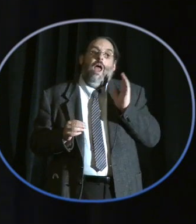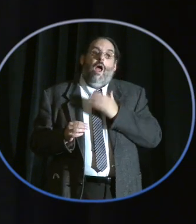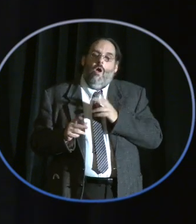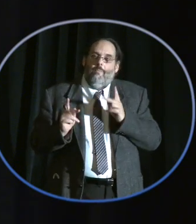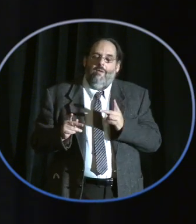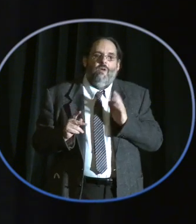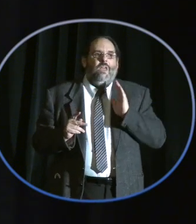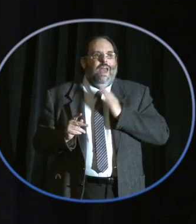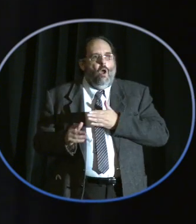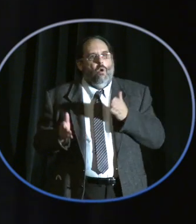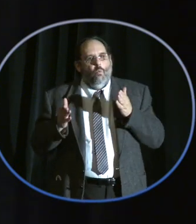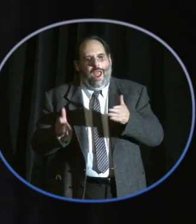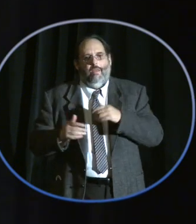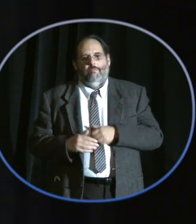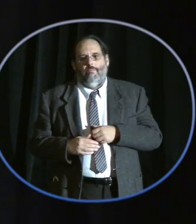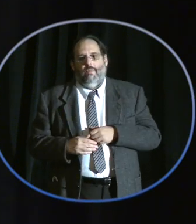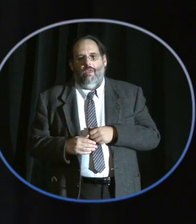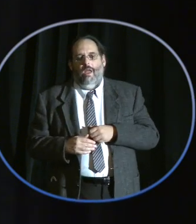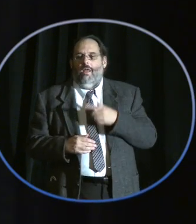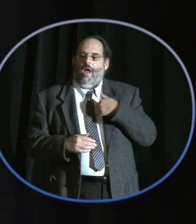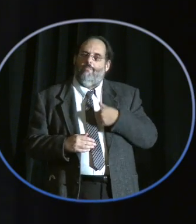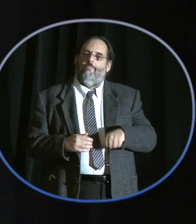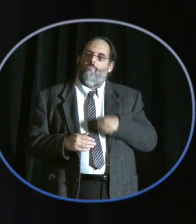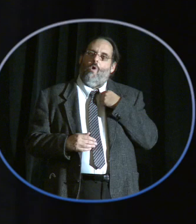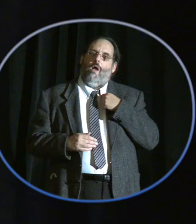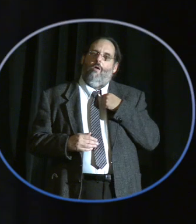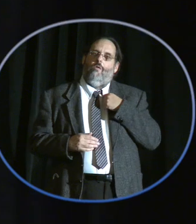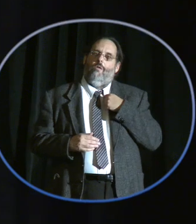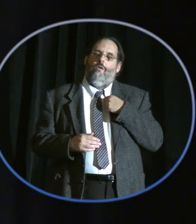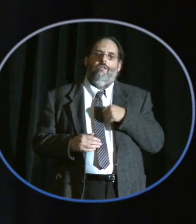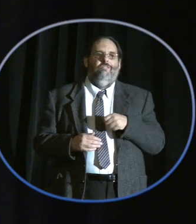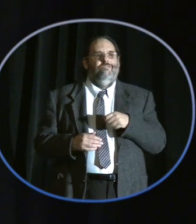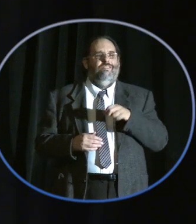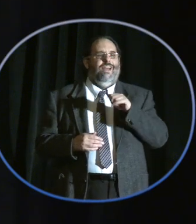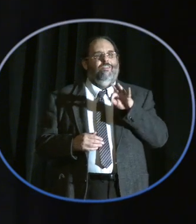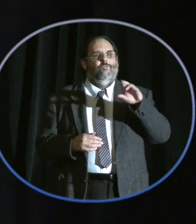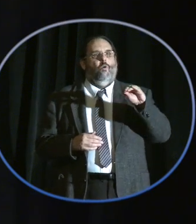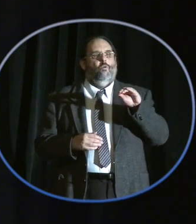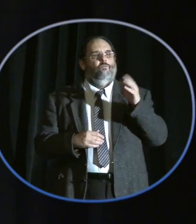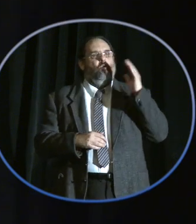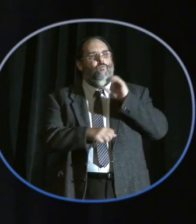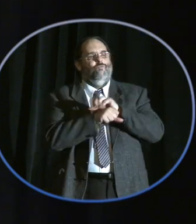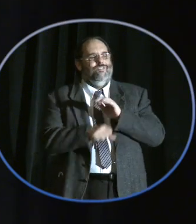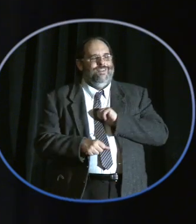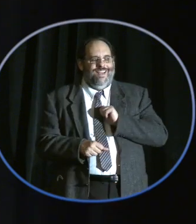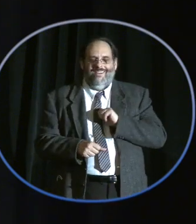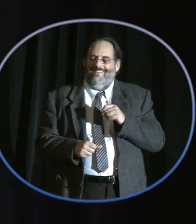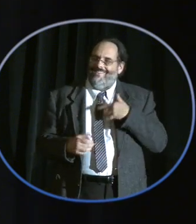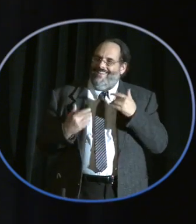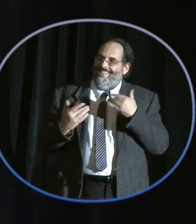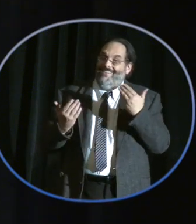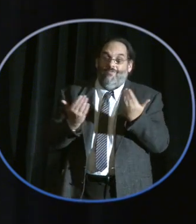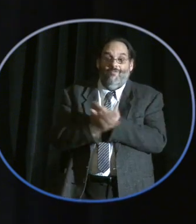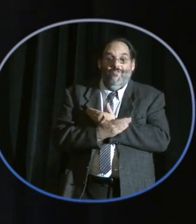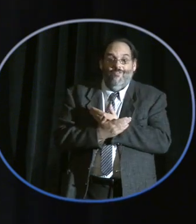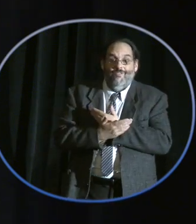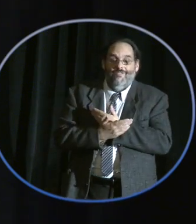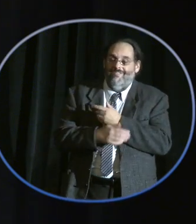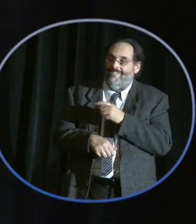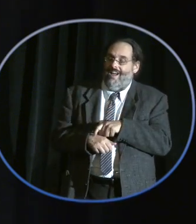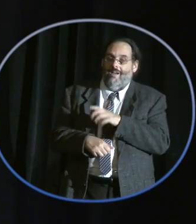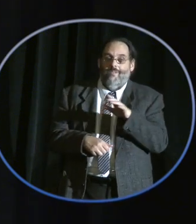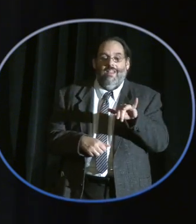people in our way. And as a proud Afro alum, I am so excited to see this new face